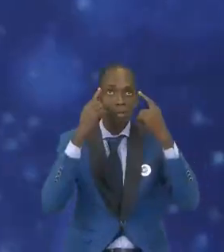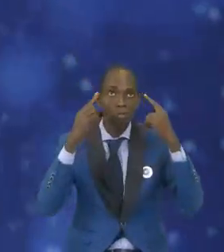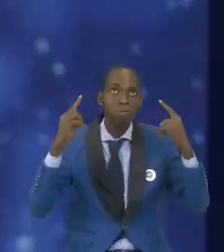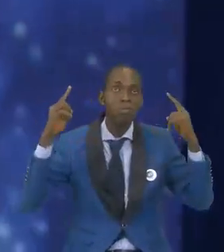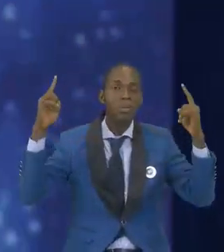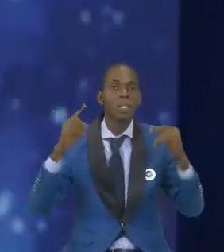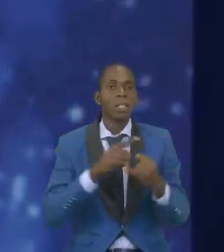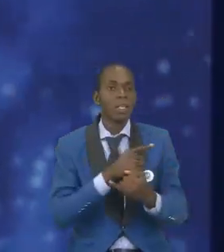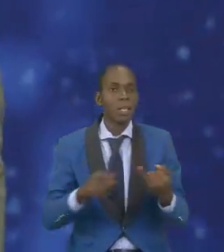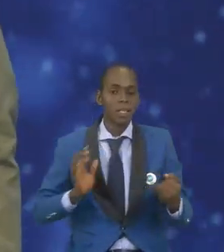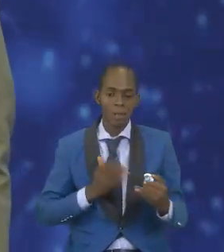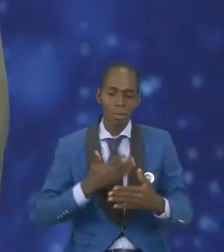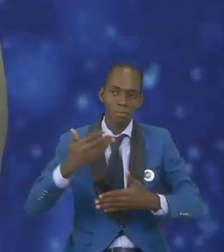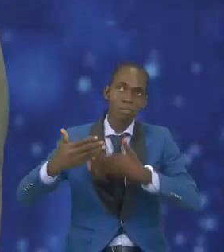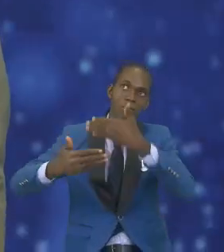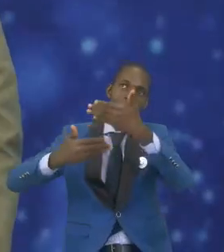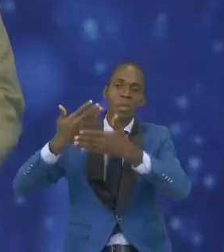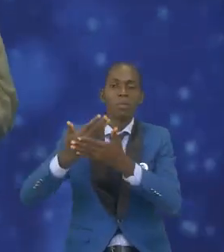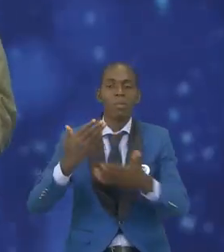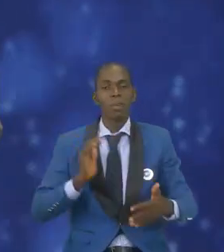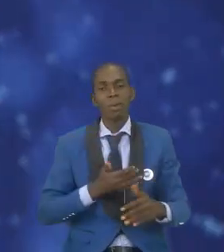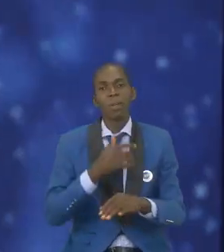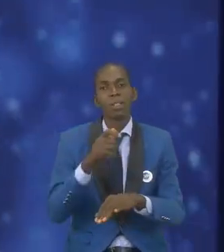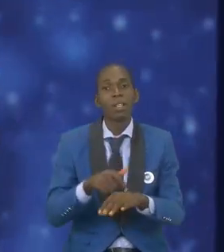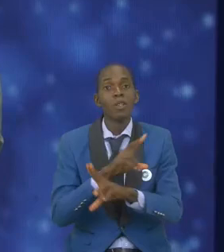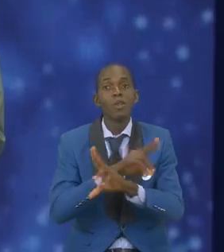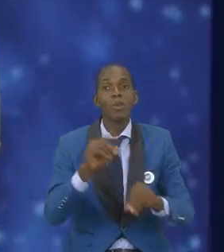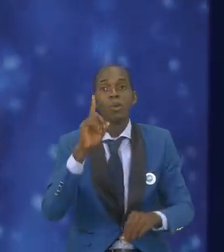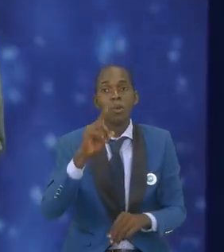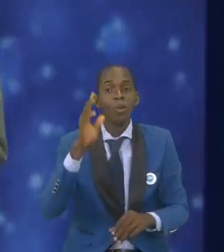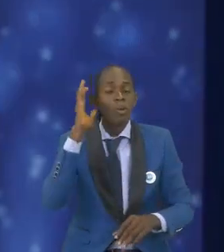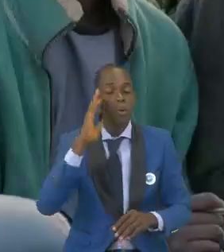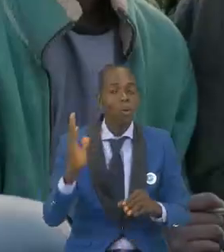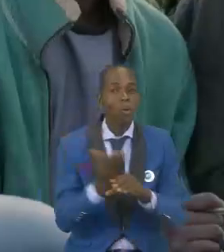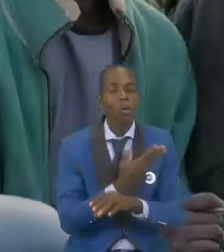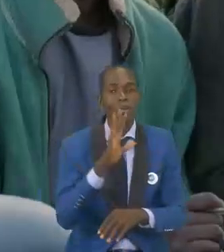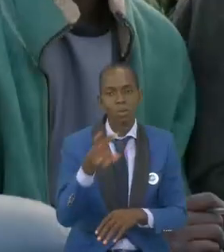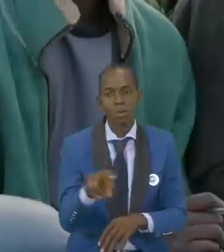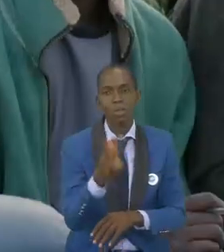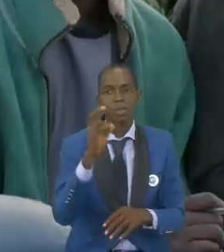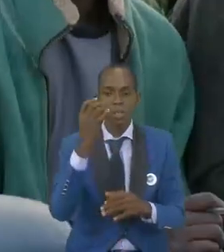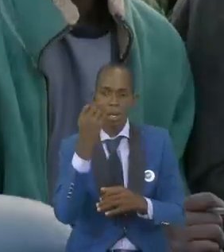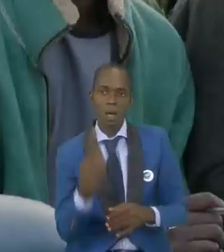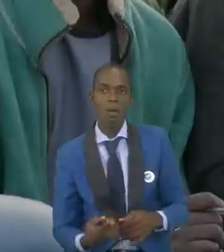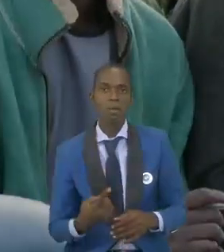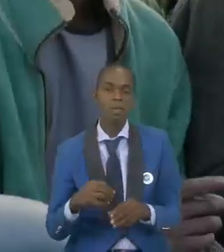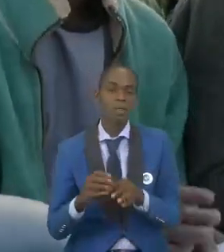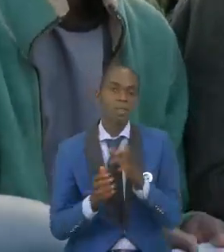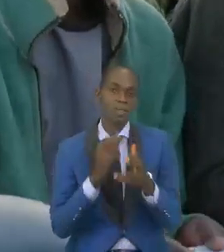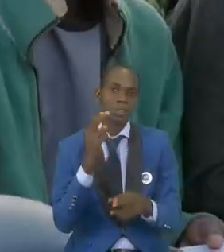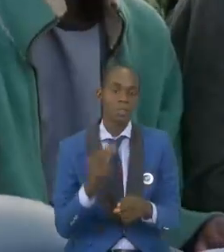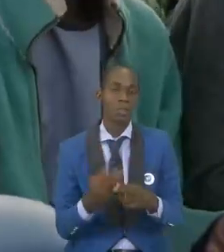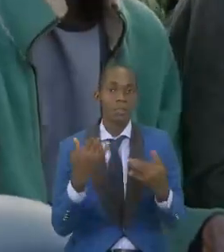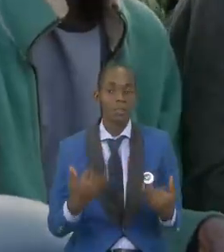our progress before the time. Nobody will cut your journey short. Today we are looking